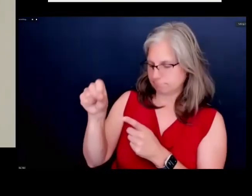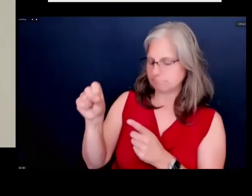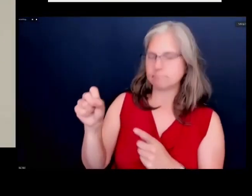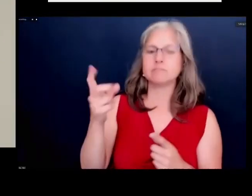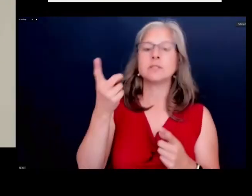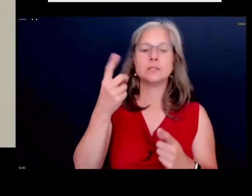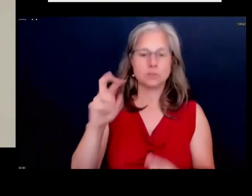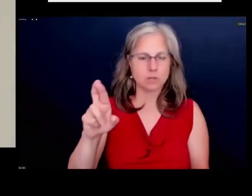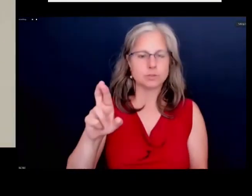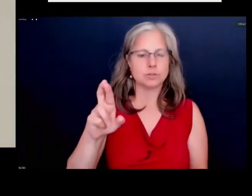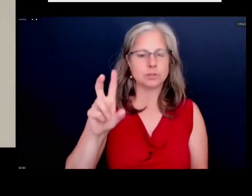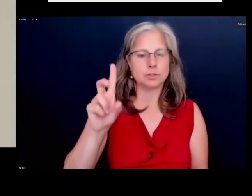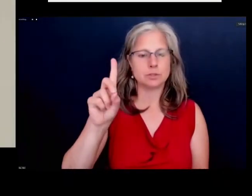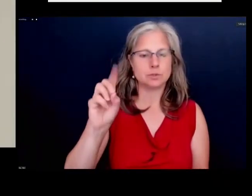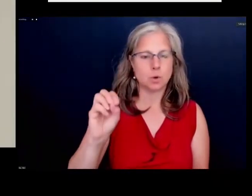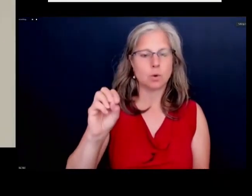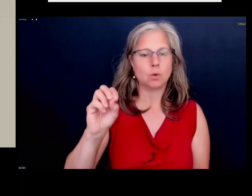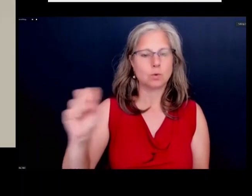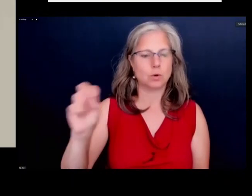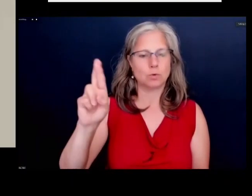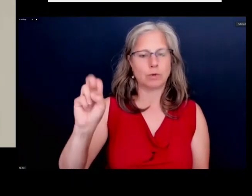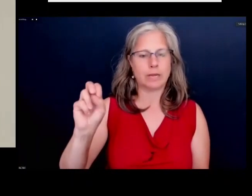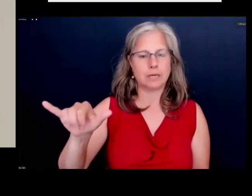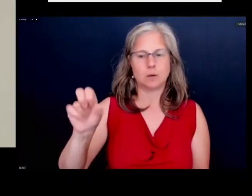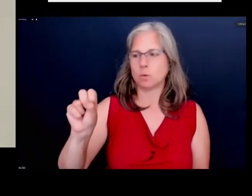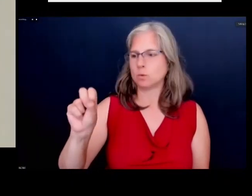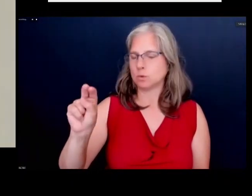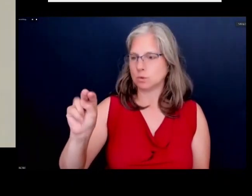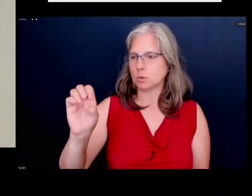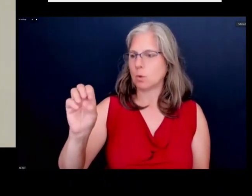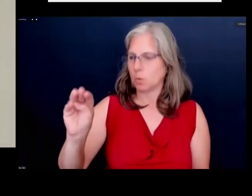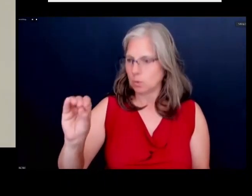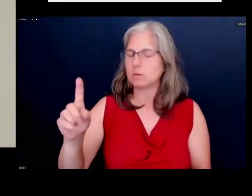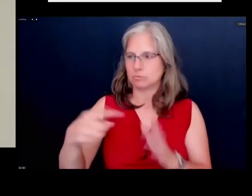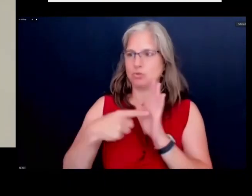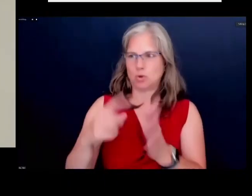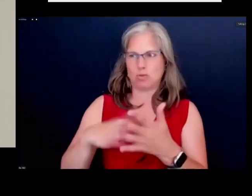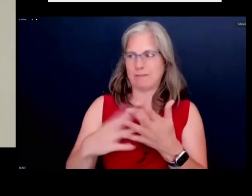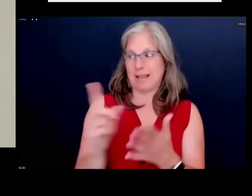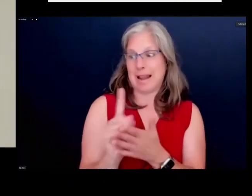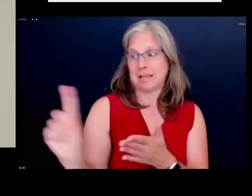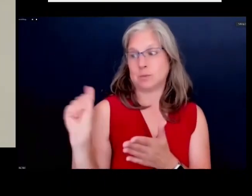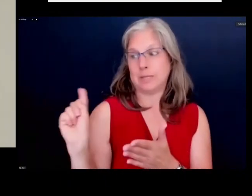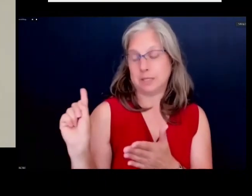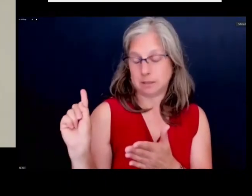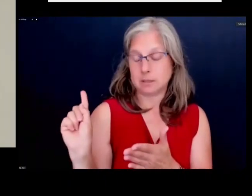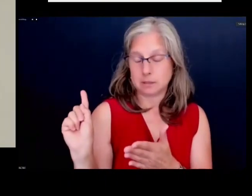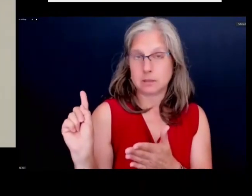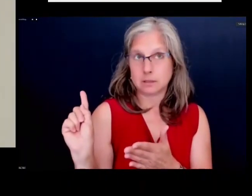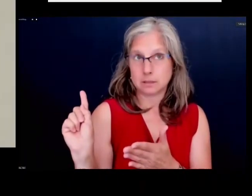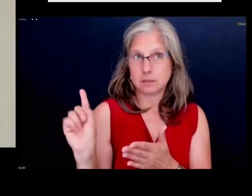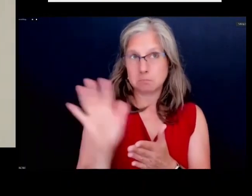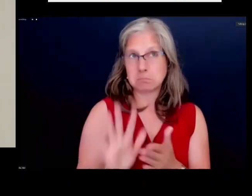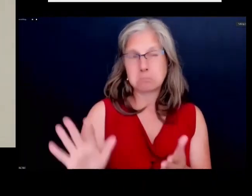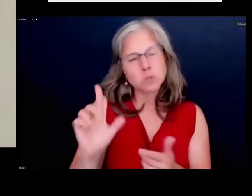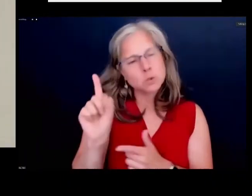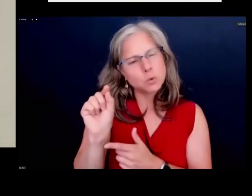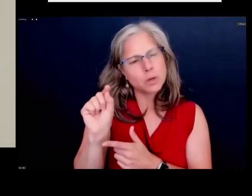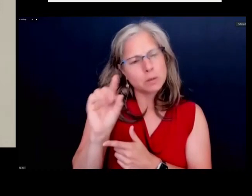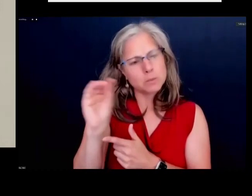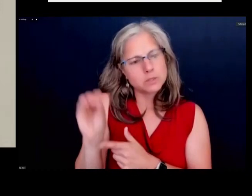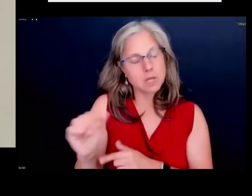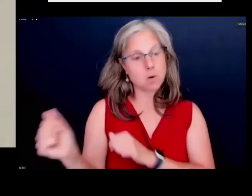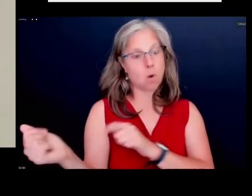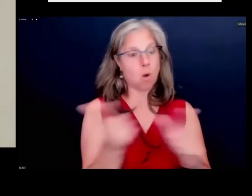Yes, as Dr. Del Reynoso showed the graph for last week, and last week,